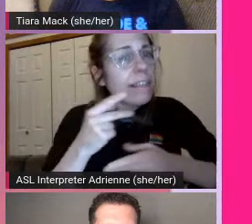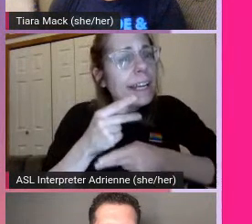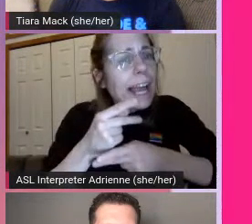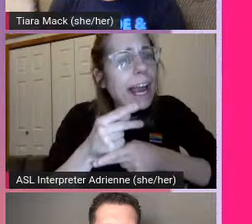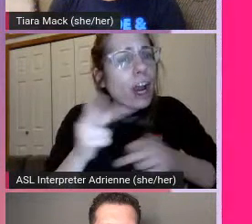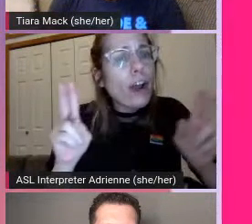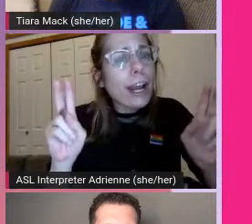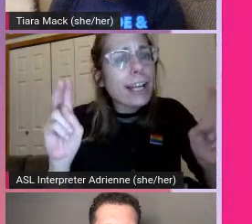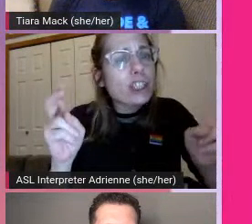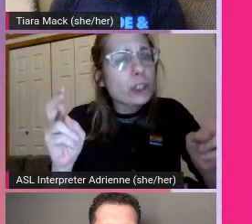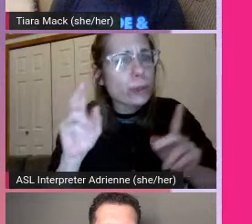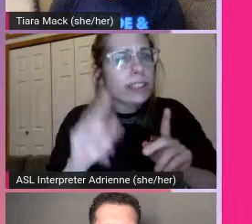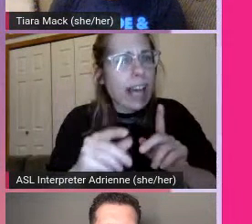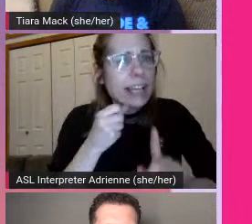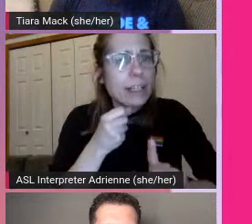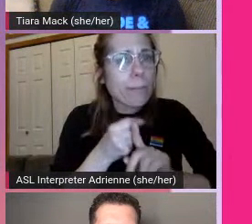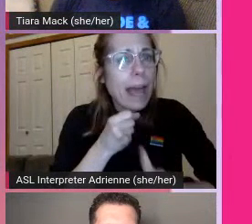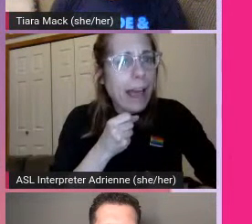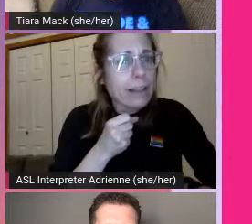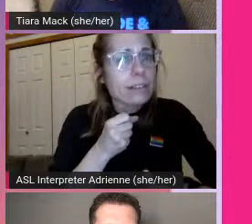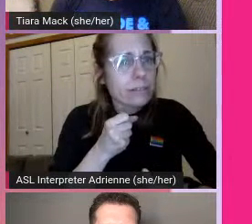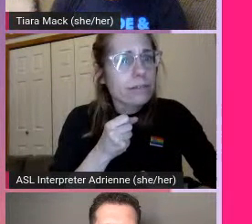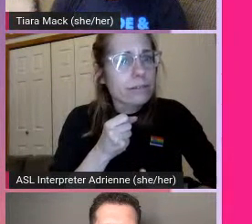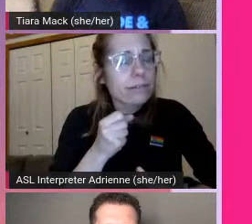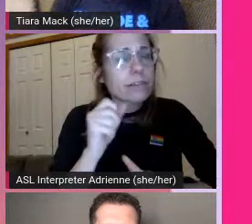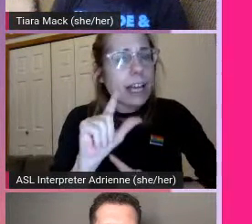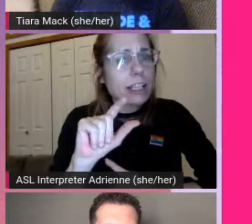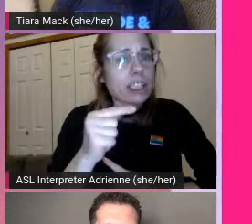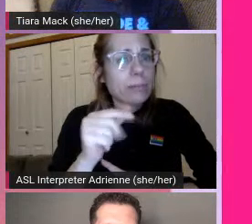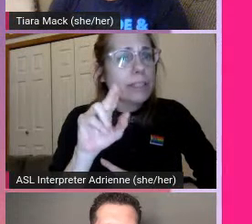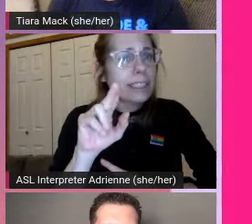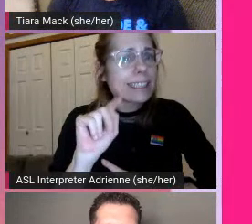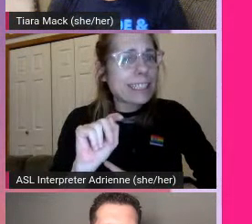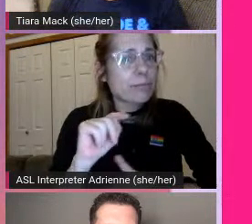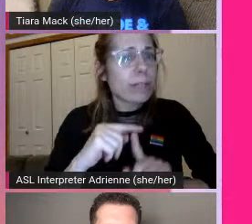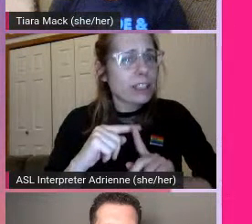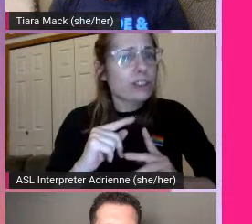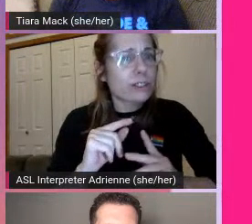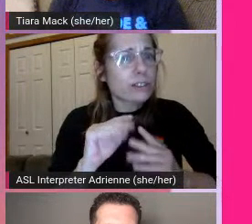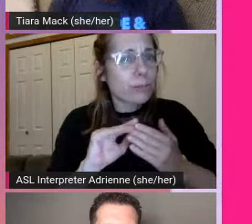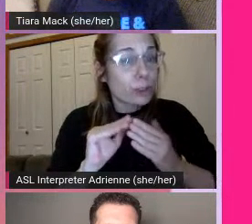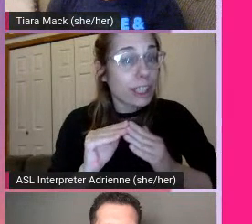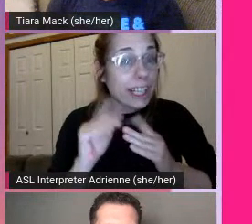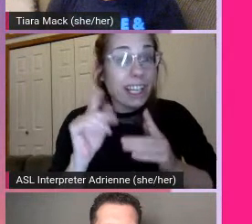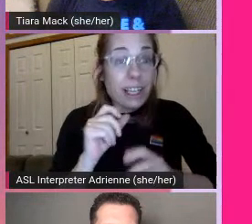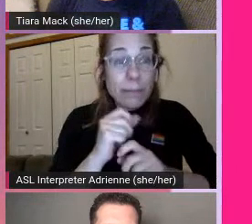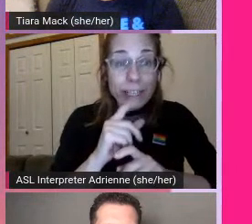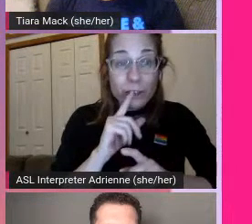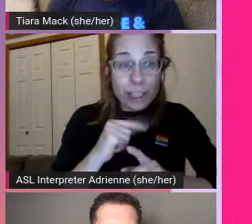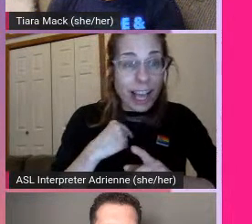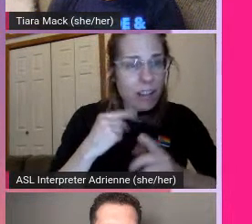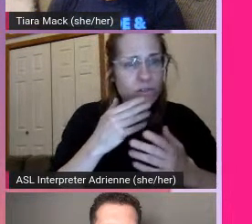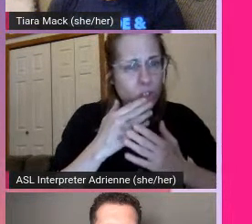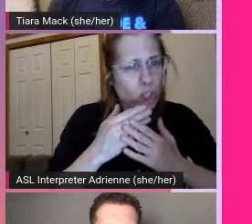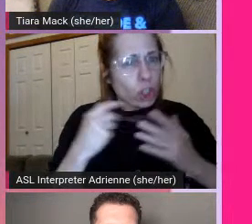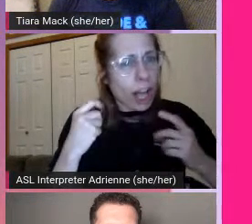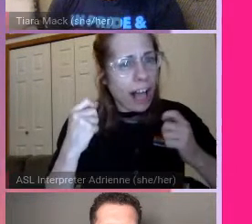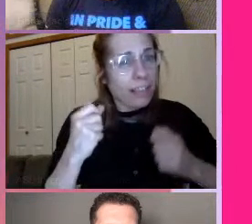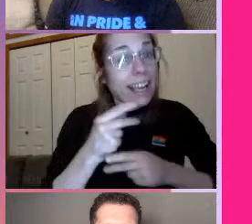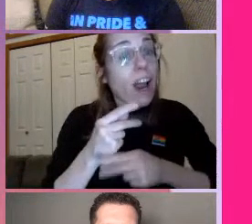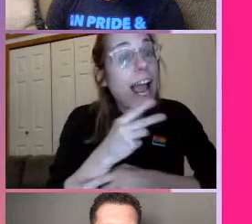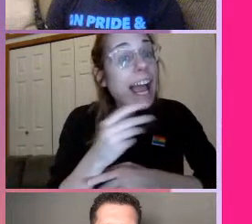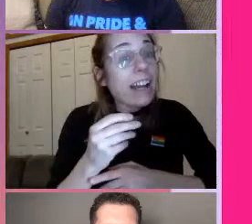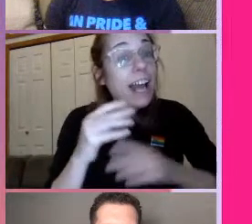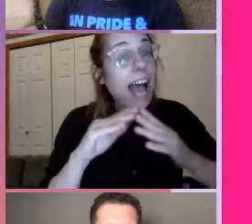quality, accessible, culturally competent, and sensitive care, making sure that we also look at housing issues from a queer